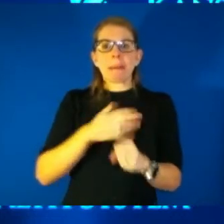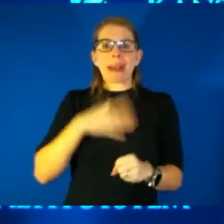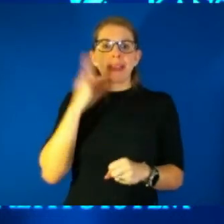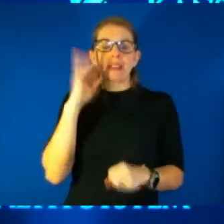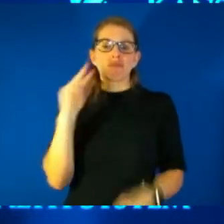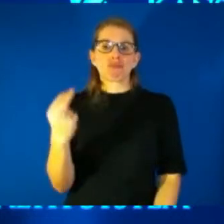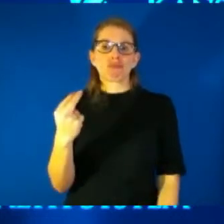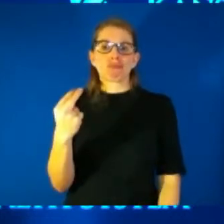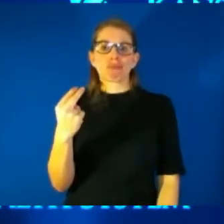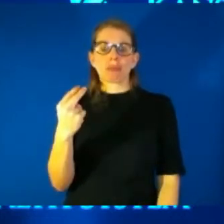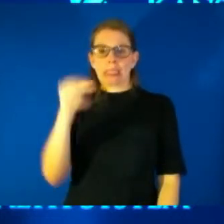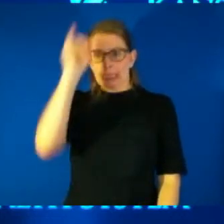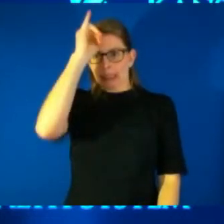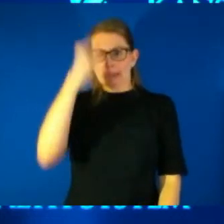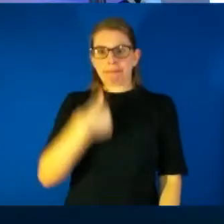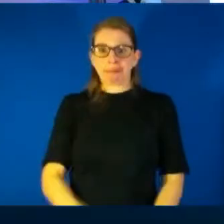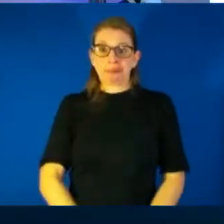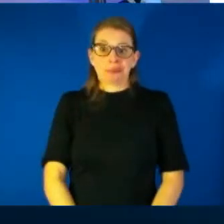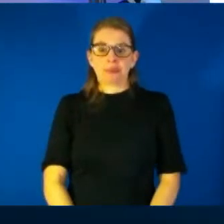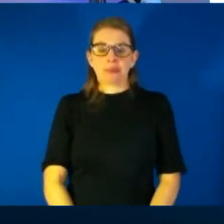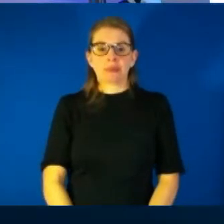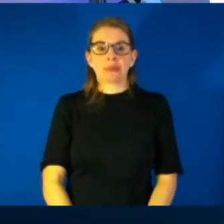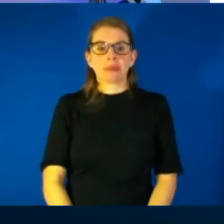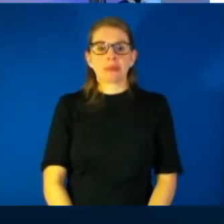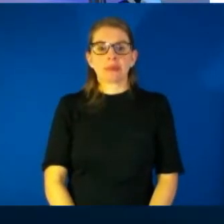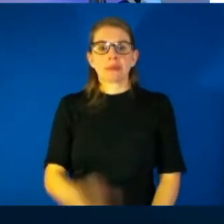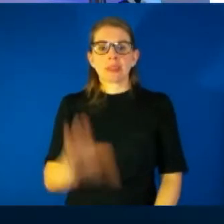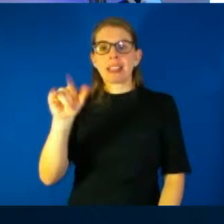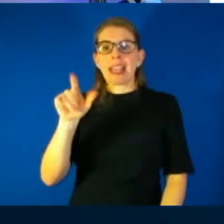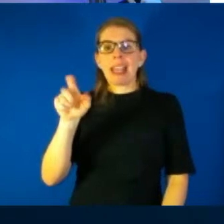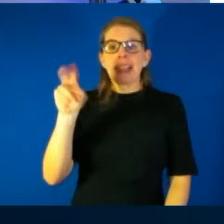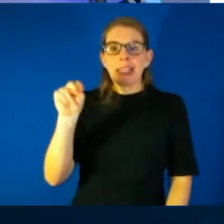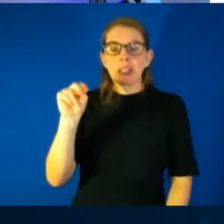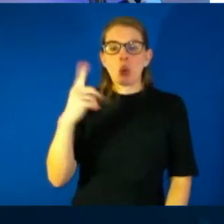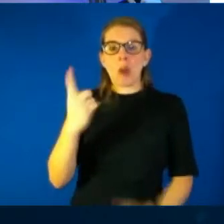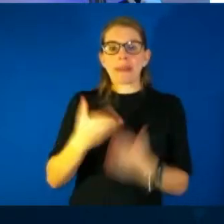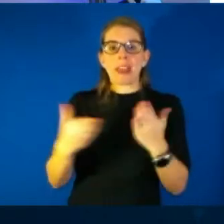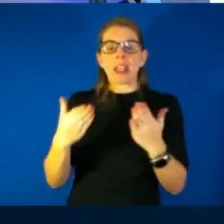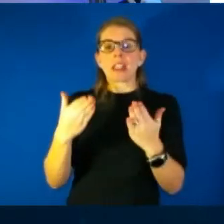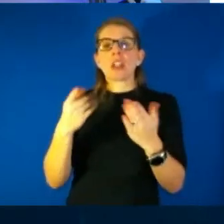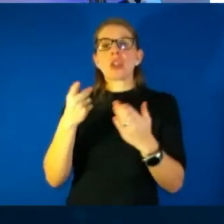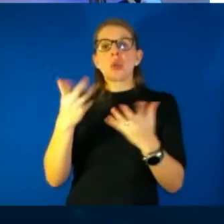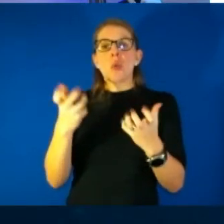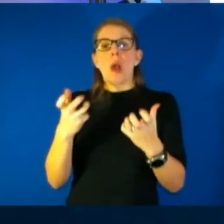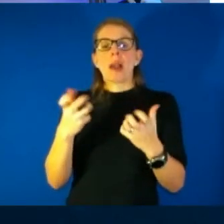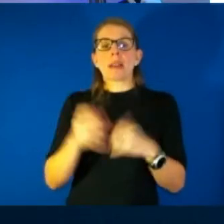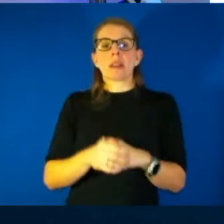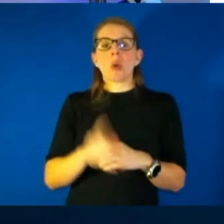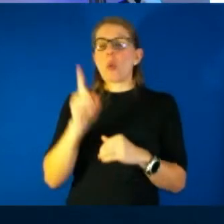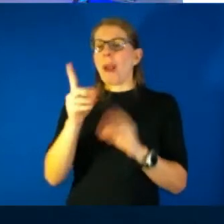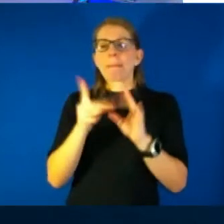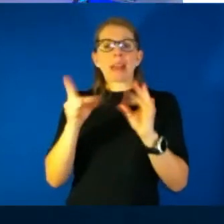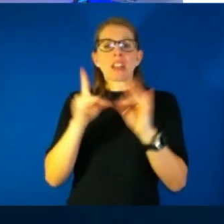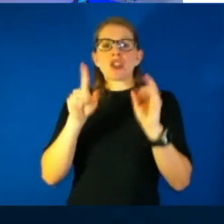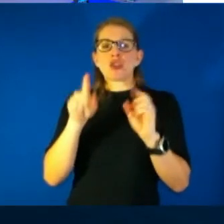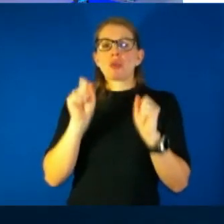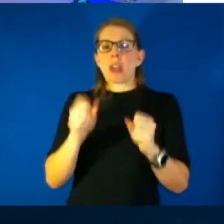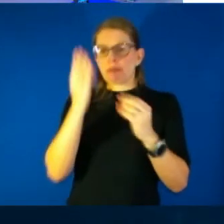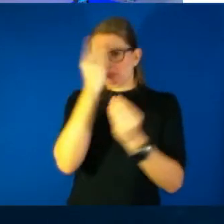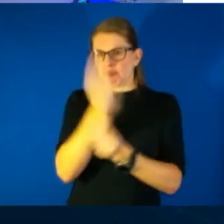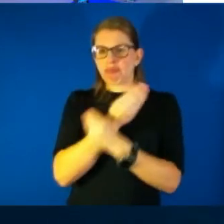idiot. Caitlin, if you could tell us one thing that you'd like to see, folks, if there was one message you could give us, what would it be?